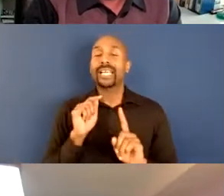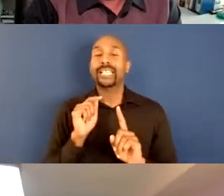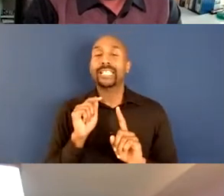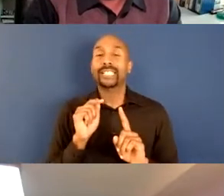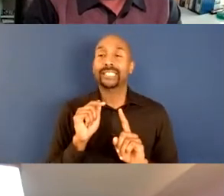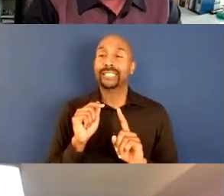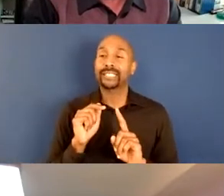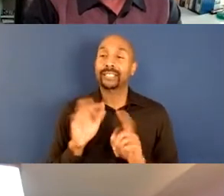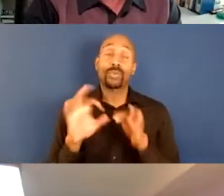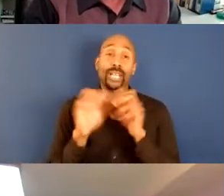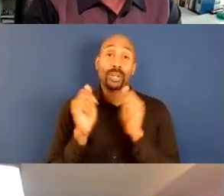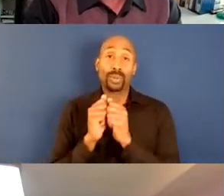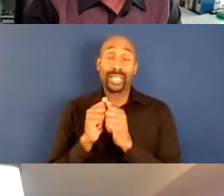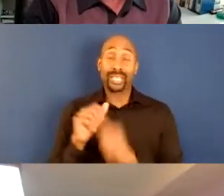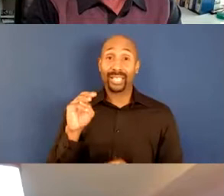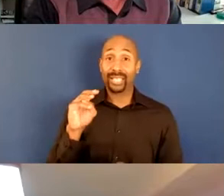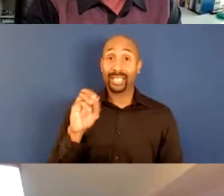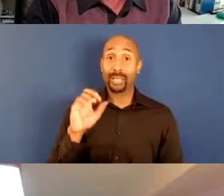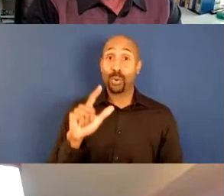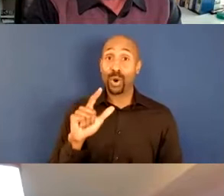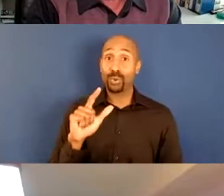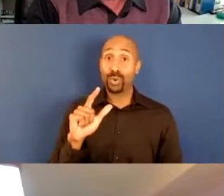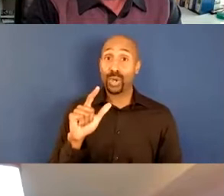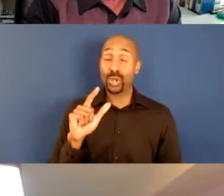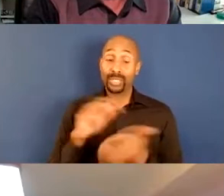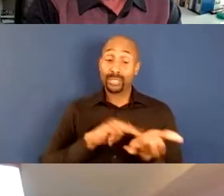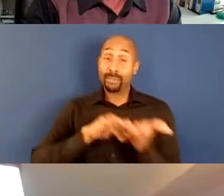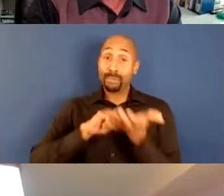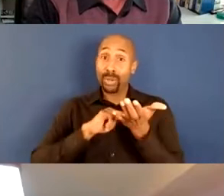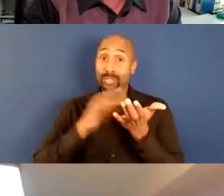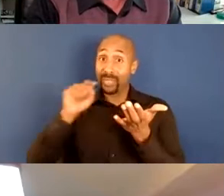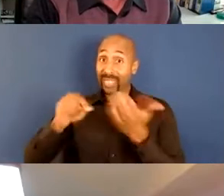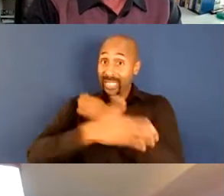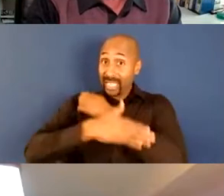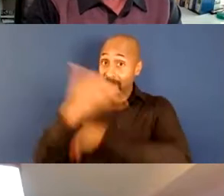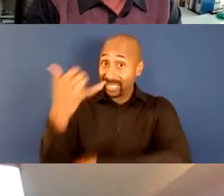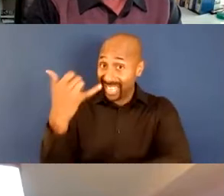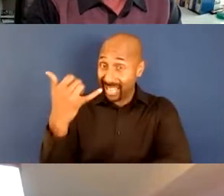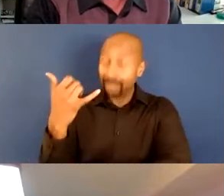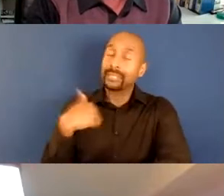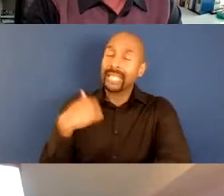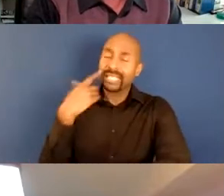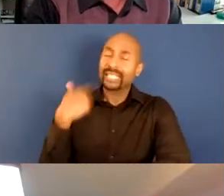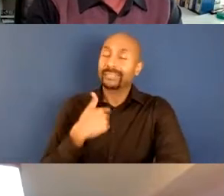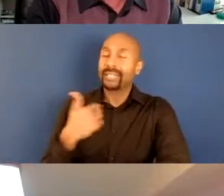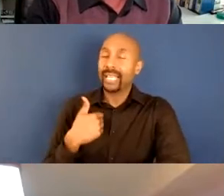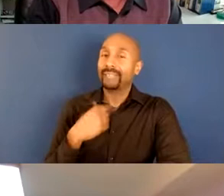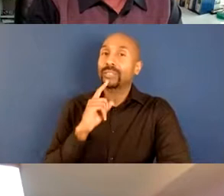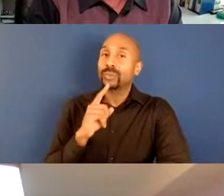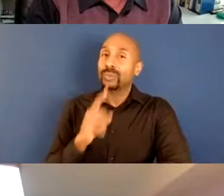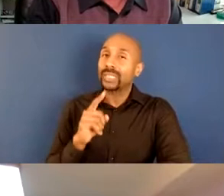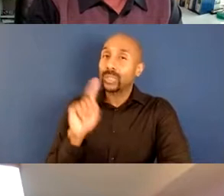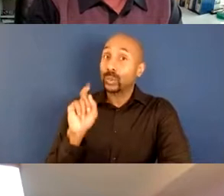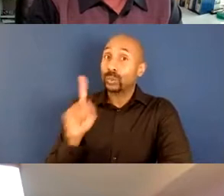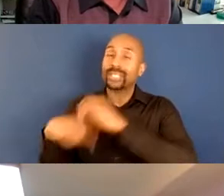moral location of this country currently, I think that we have some real questions about what's the